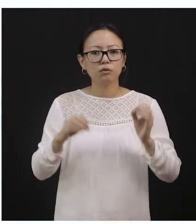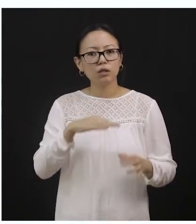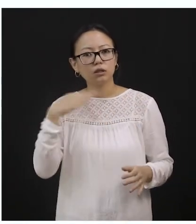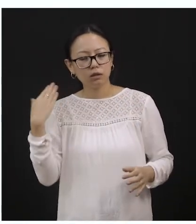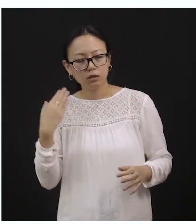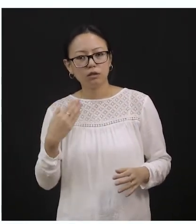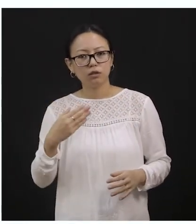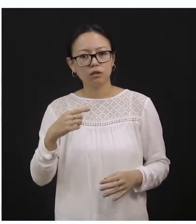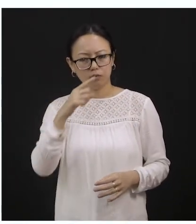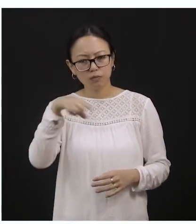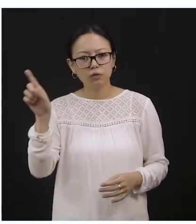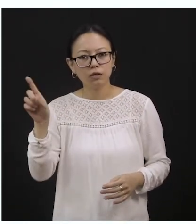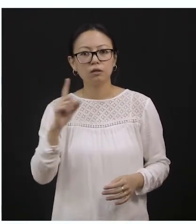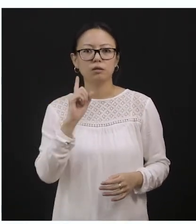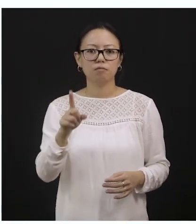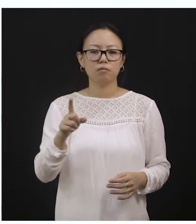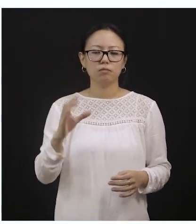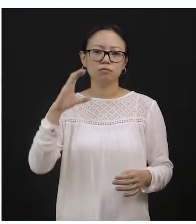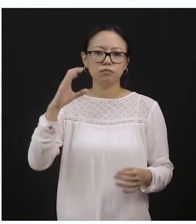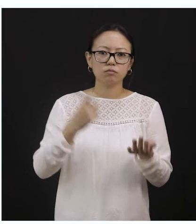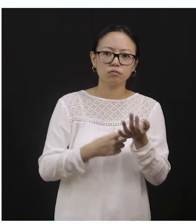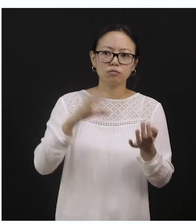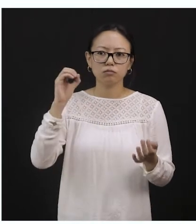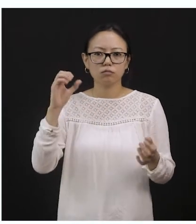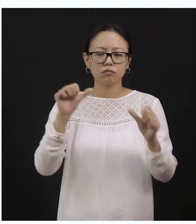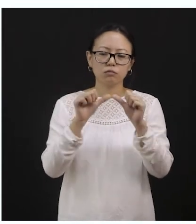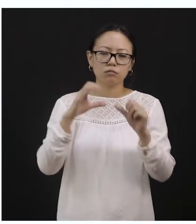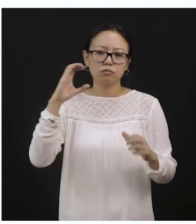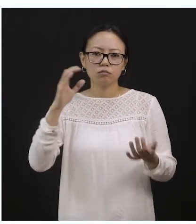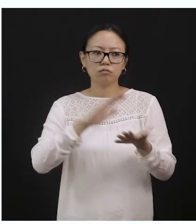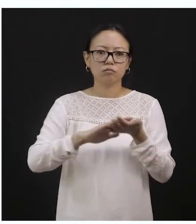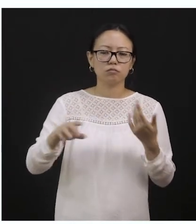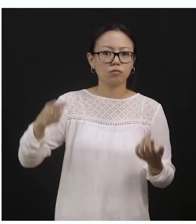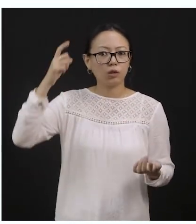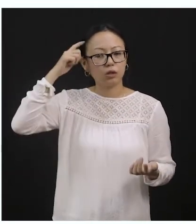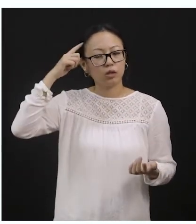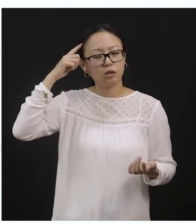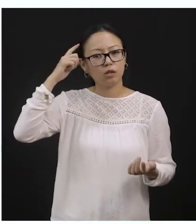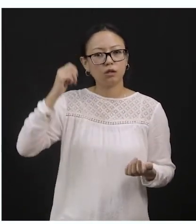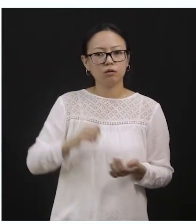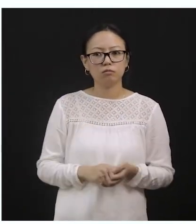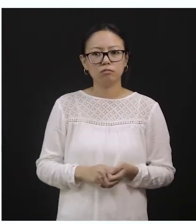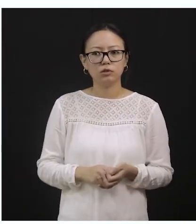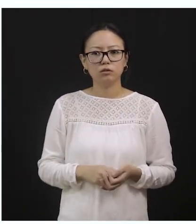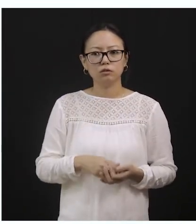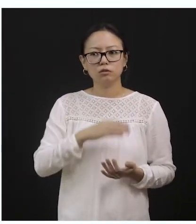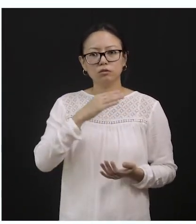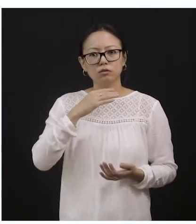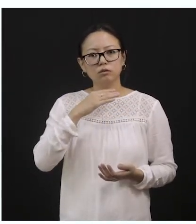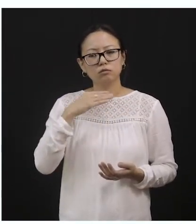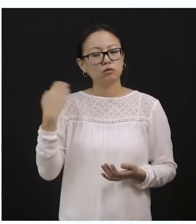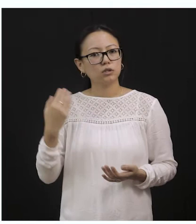most interesting fact about a cockroach. All right? Okay. Now, the next